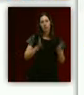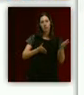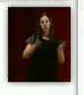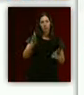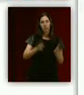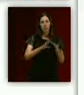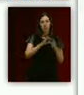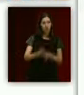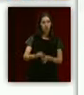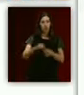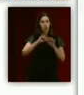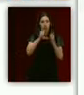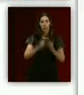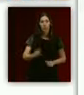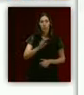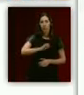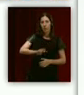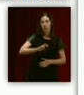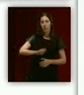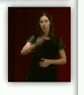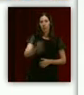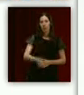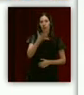The platform